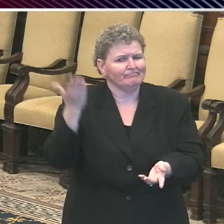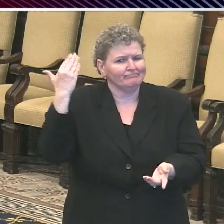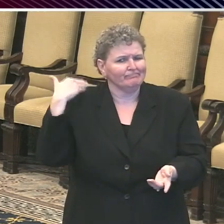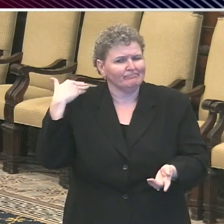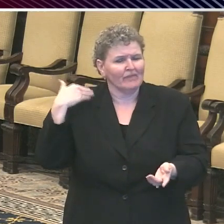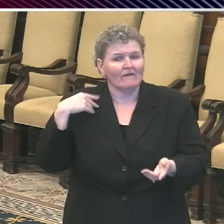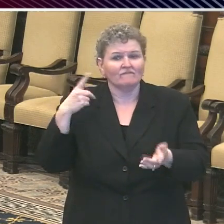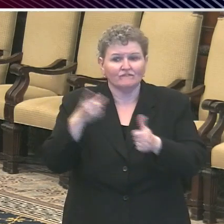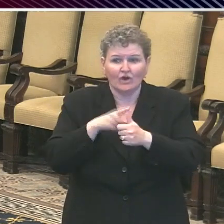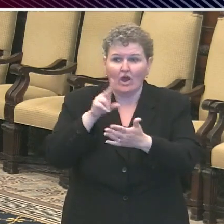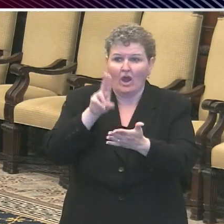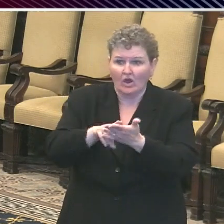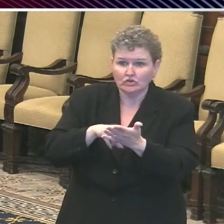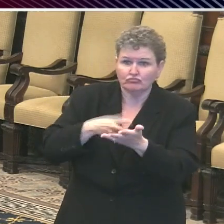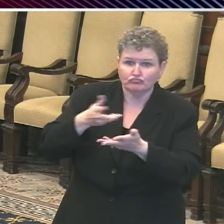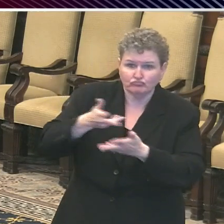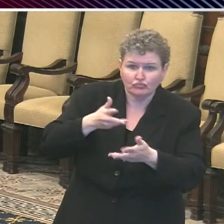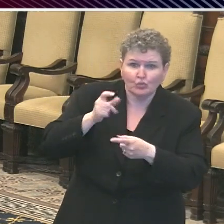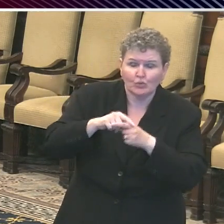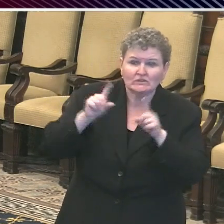it relates to testing.